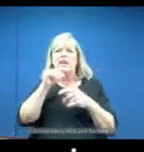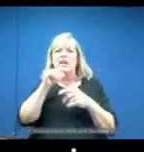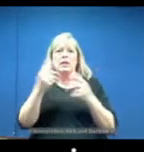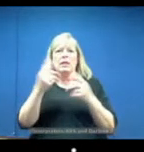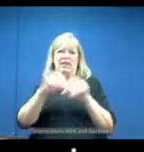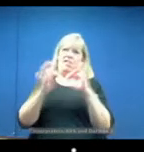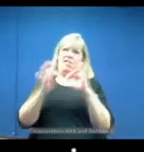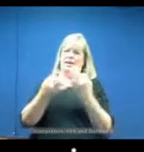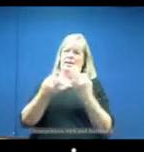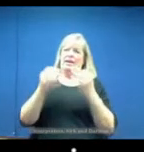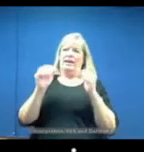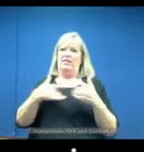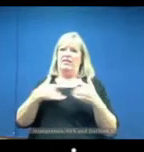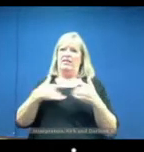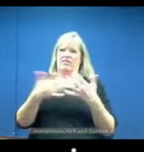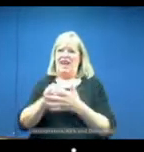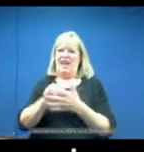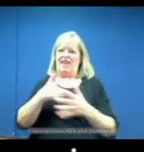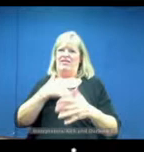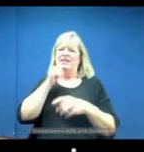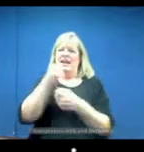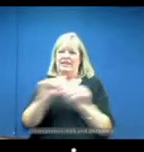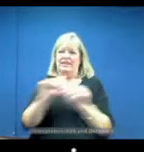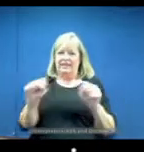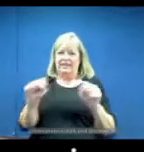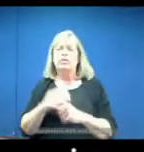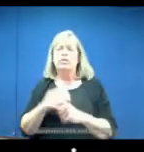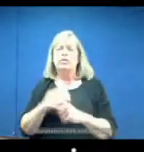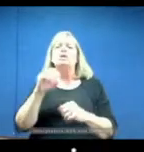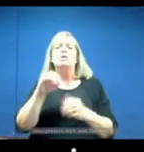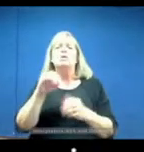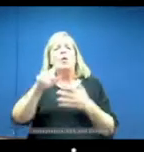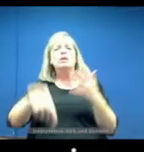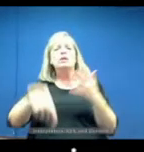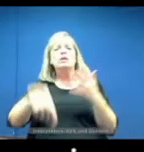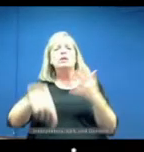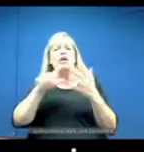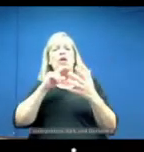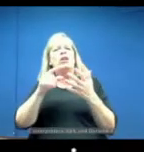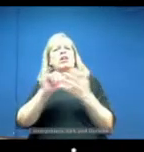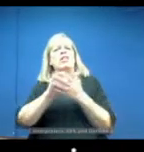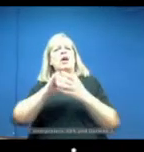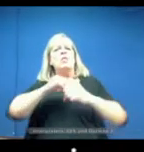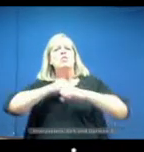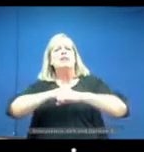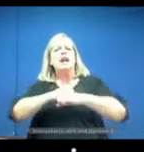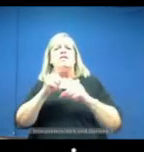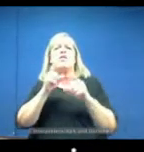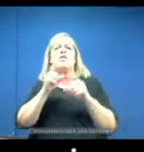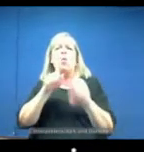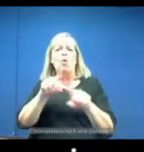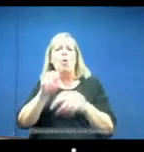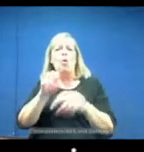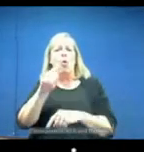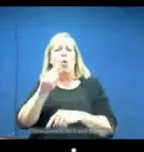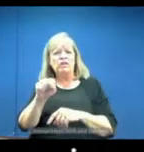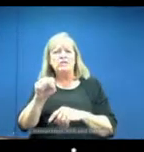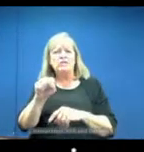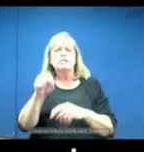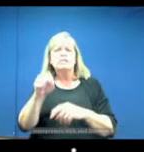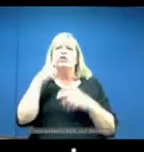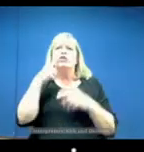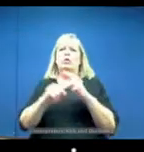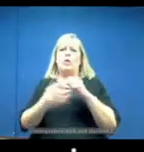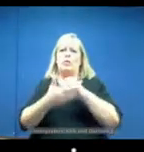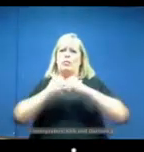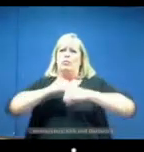So protective orders are the remedies for domestic violence. And depending on where you live, they